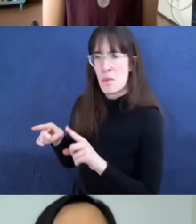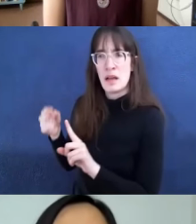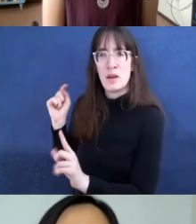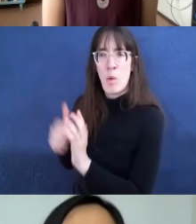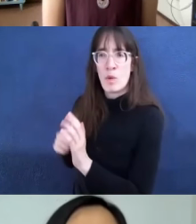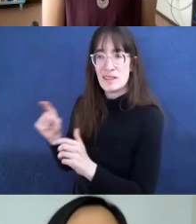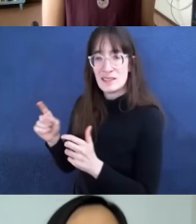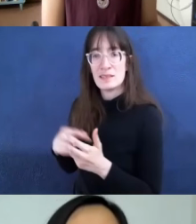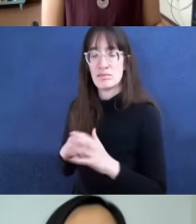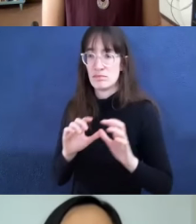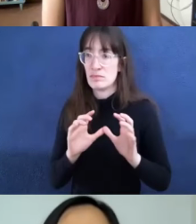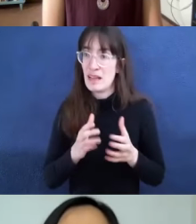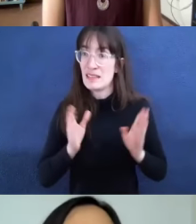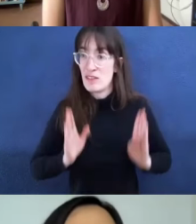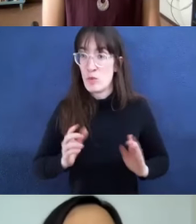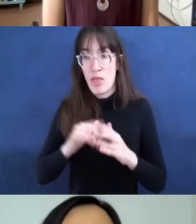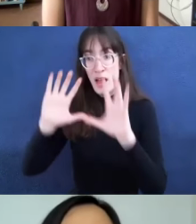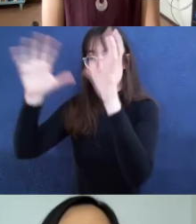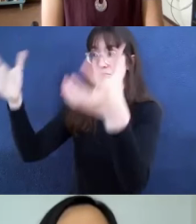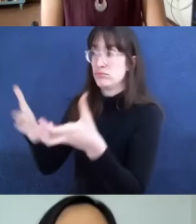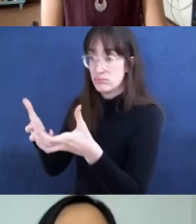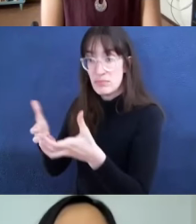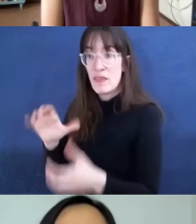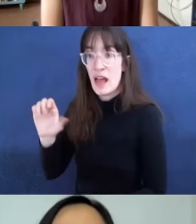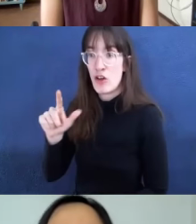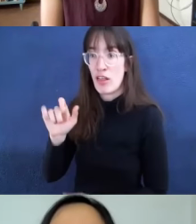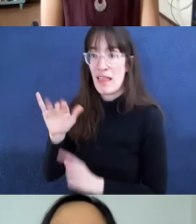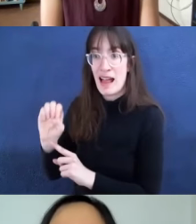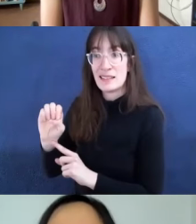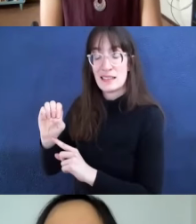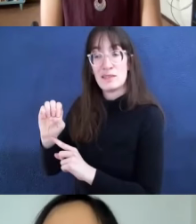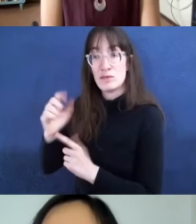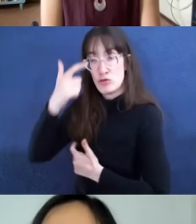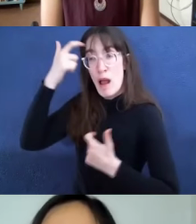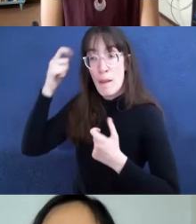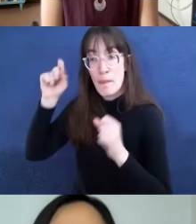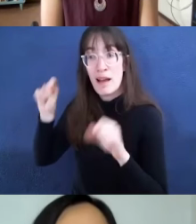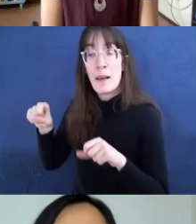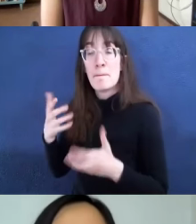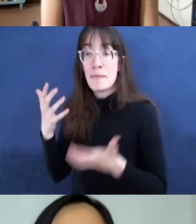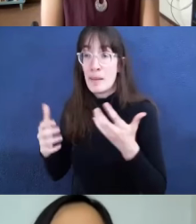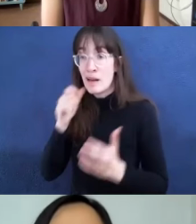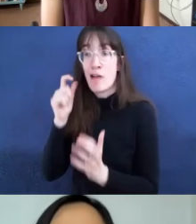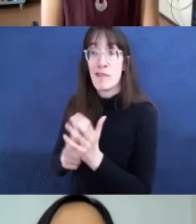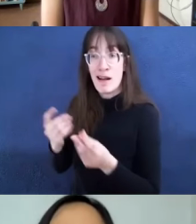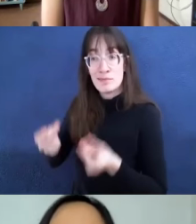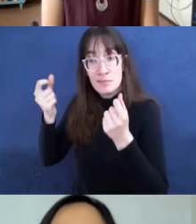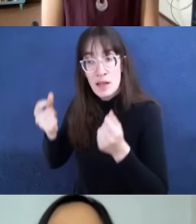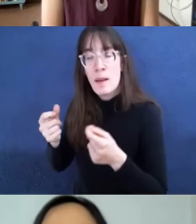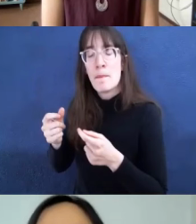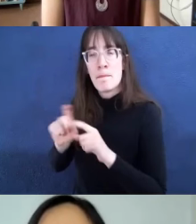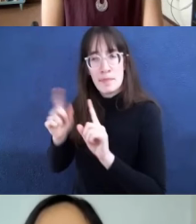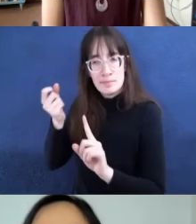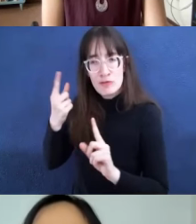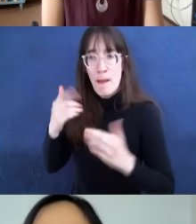collective trauma. And although it might not be what we initially think as trauma, it is in terms of how